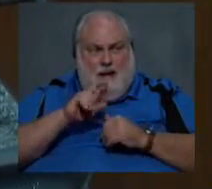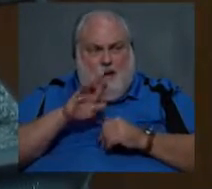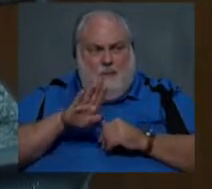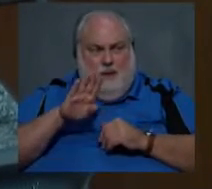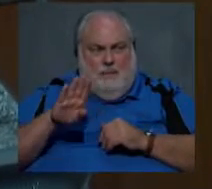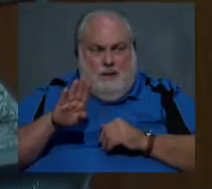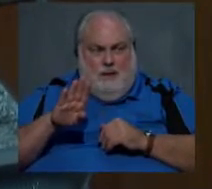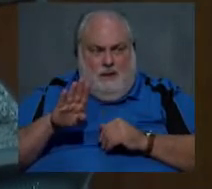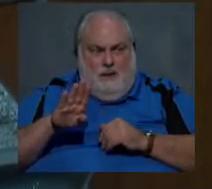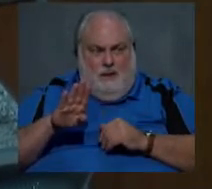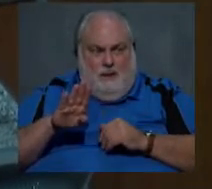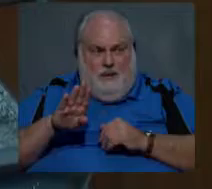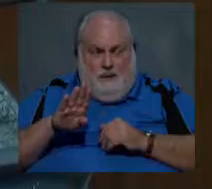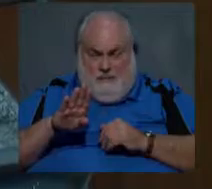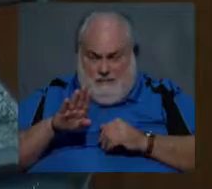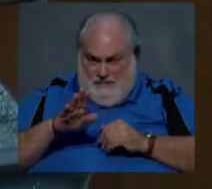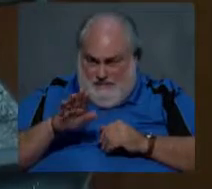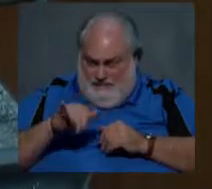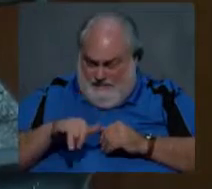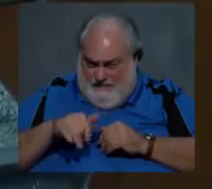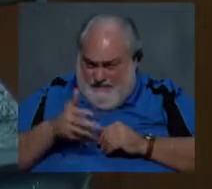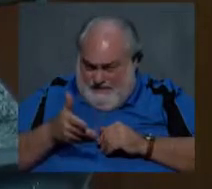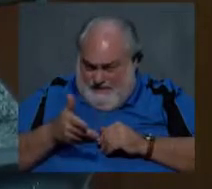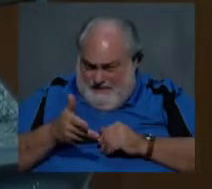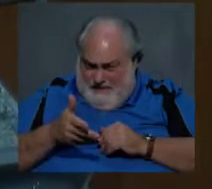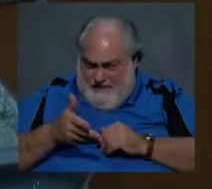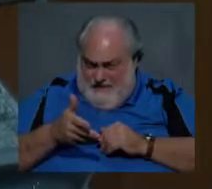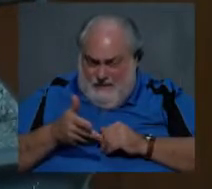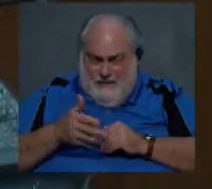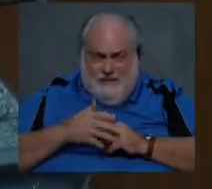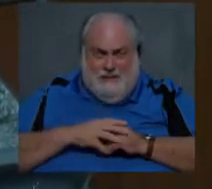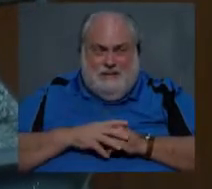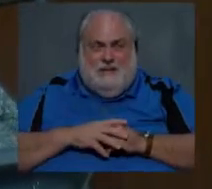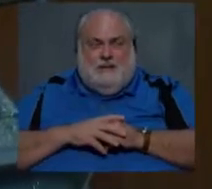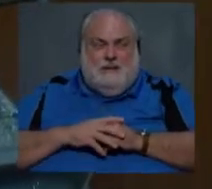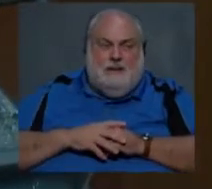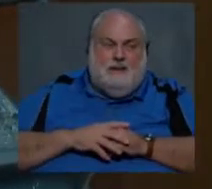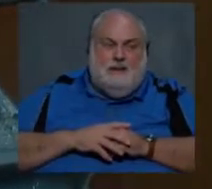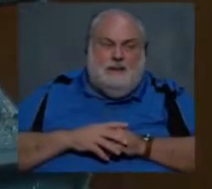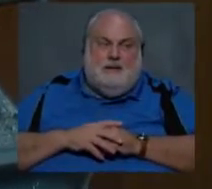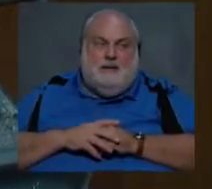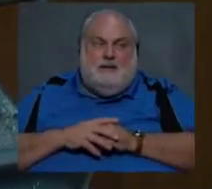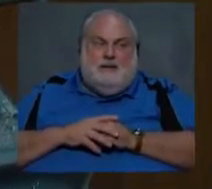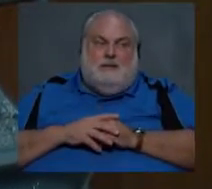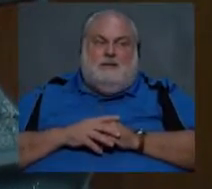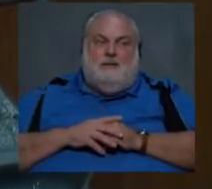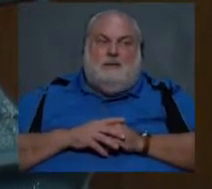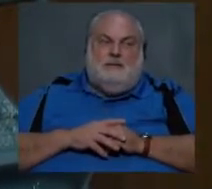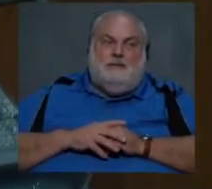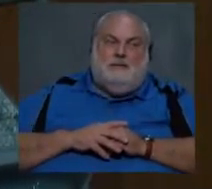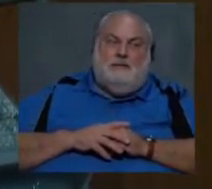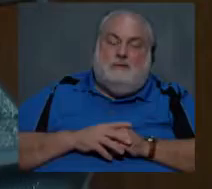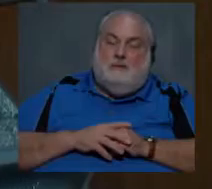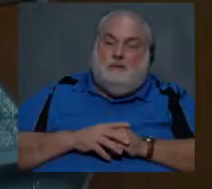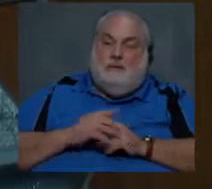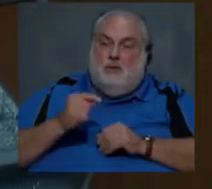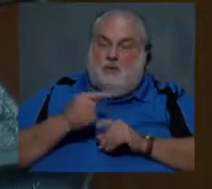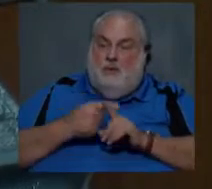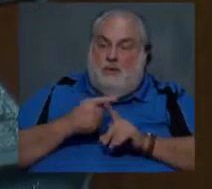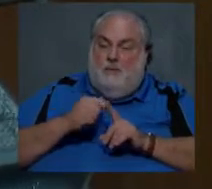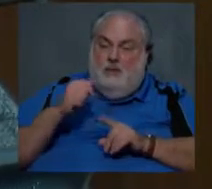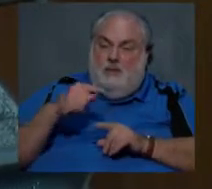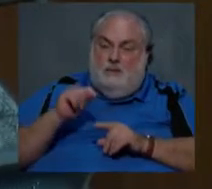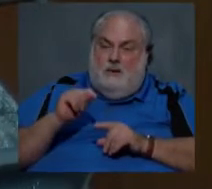Airbnb. I mean, would someone rent the apartment and then they would lease them out to Airbnb,